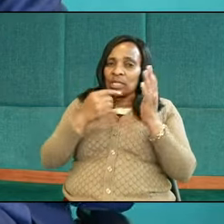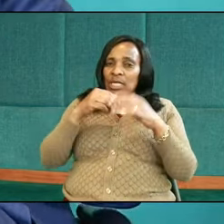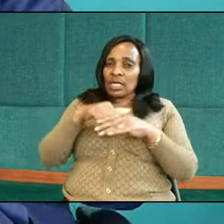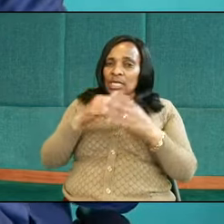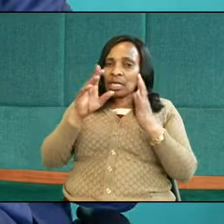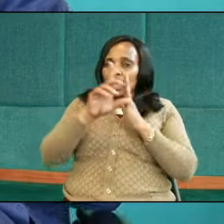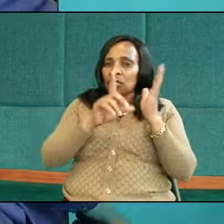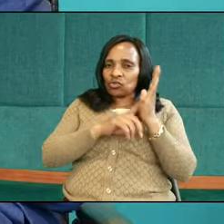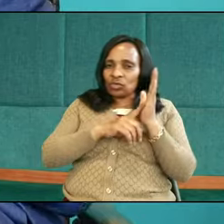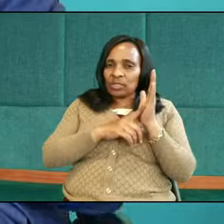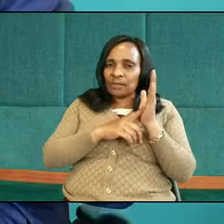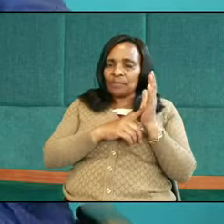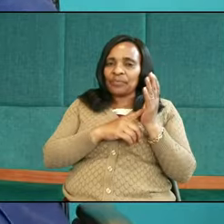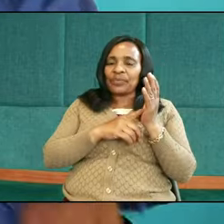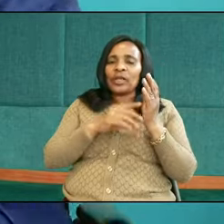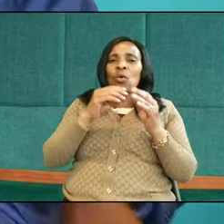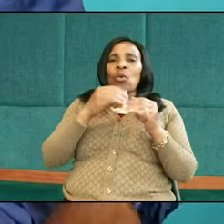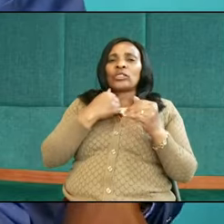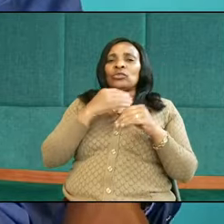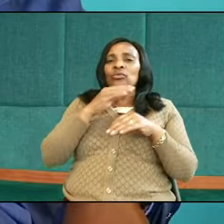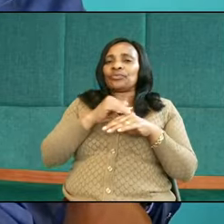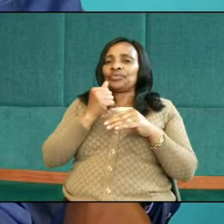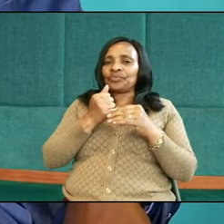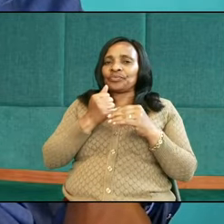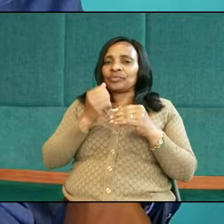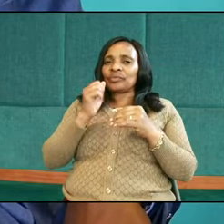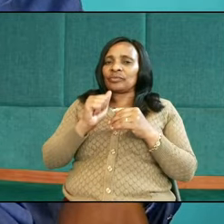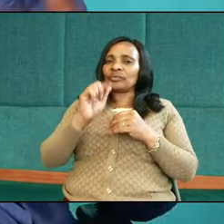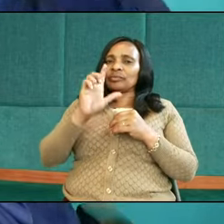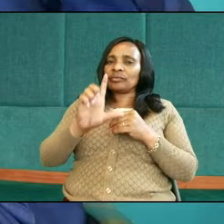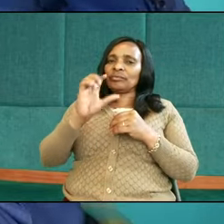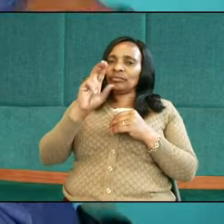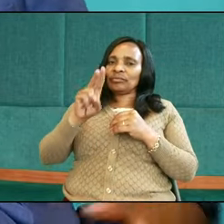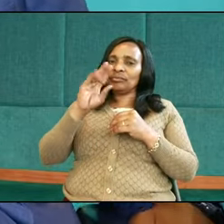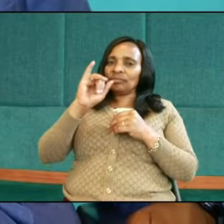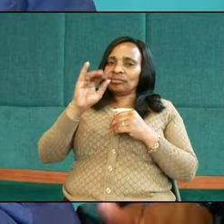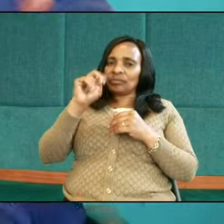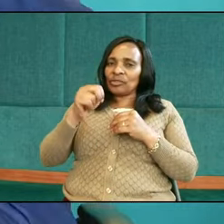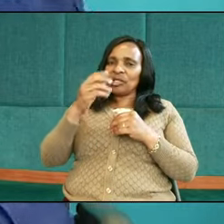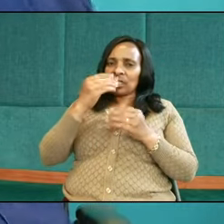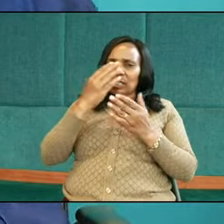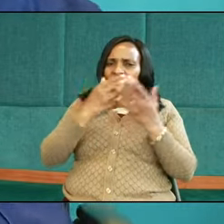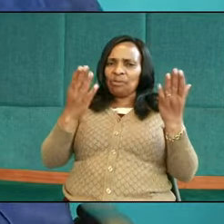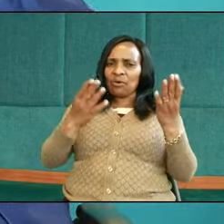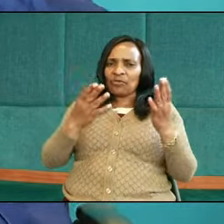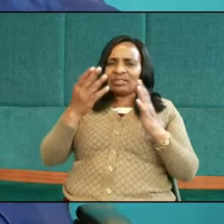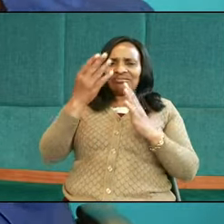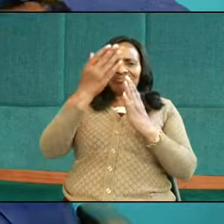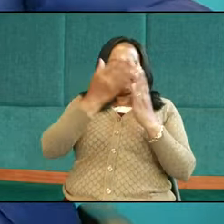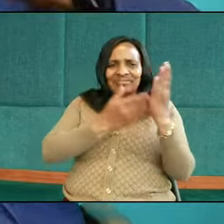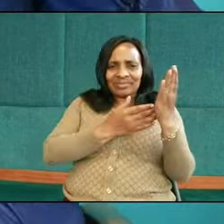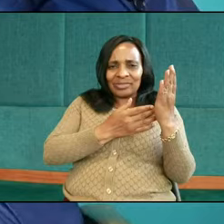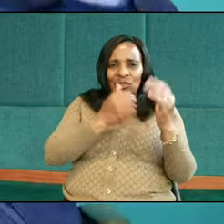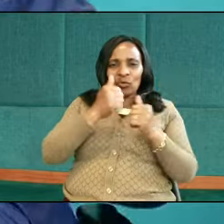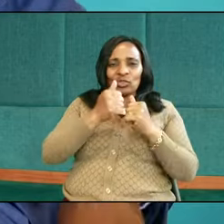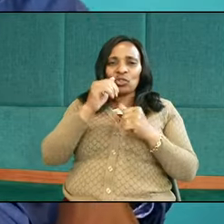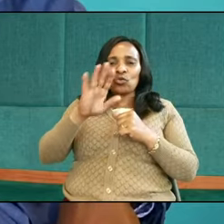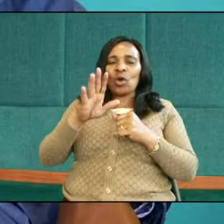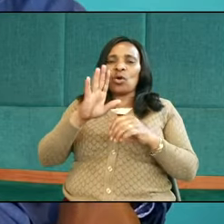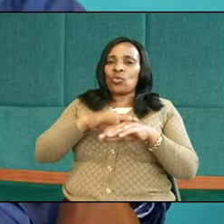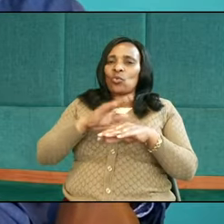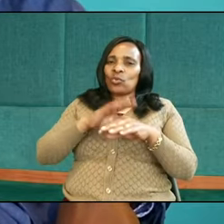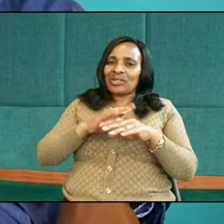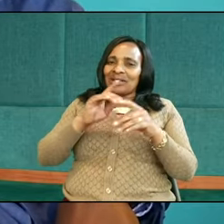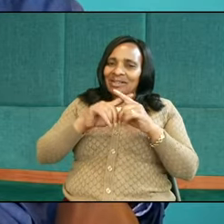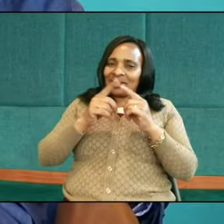in the punchlines. And so I just wanted to call on Avin just to take us through some of those punchlines. Tell us which is your favorite. And maybe you can have